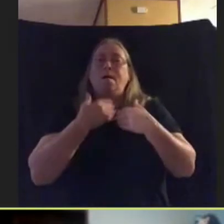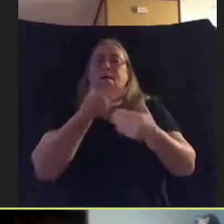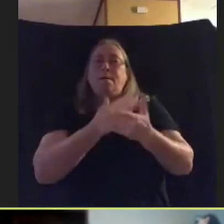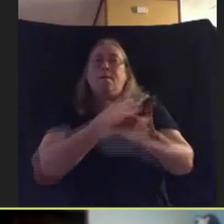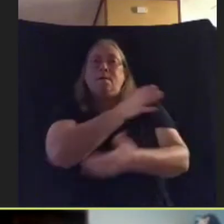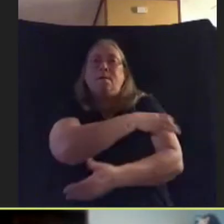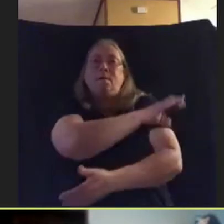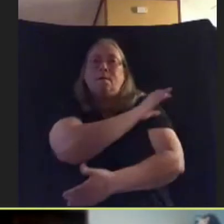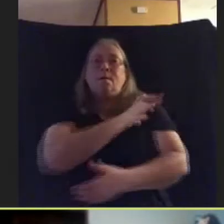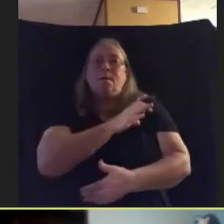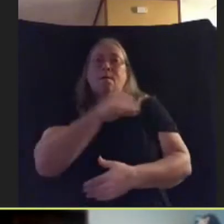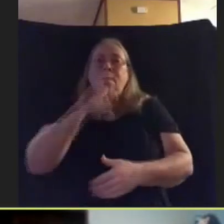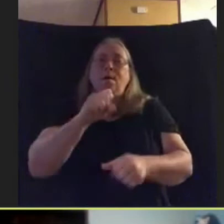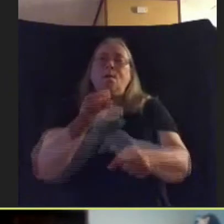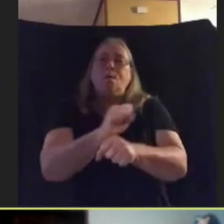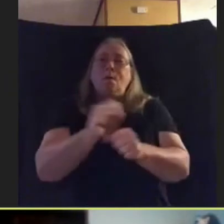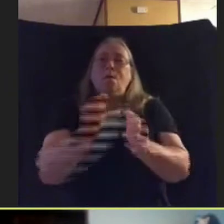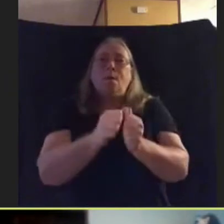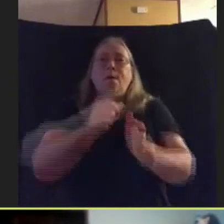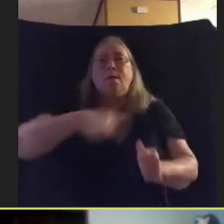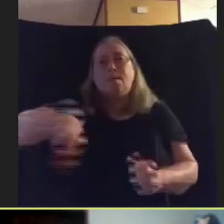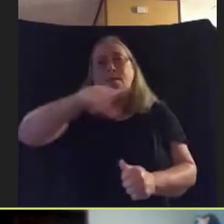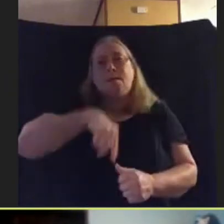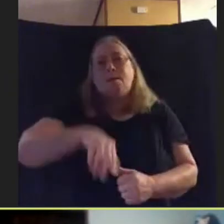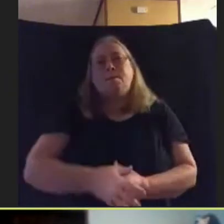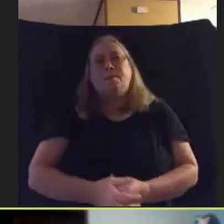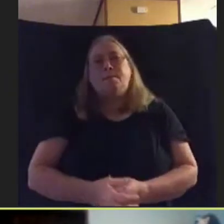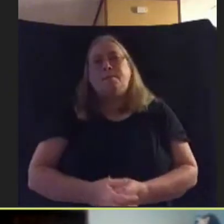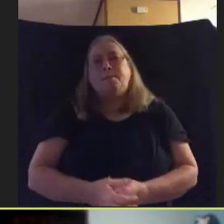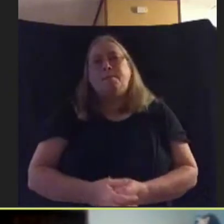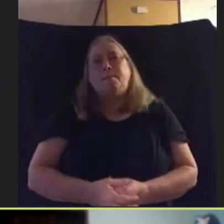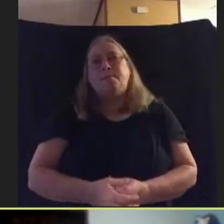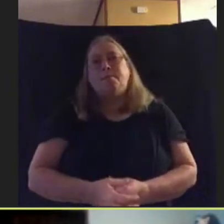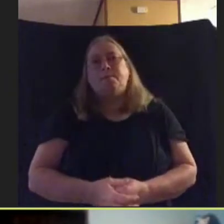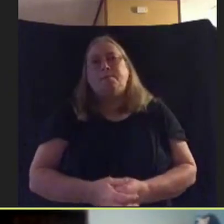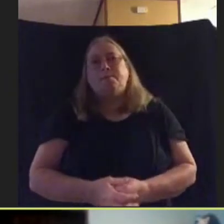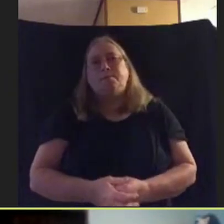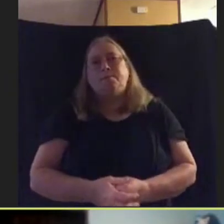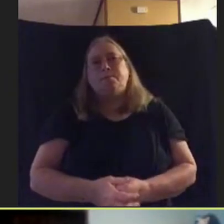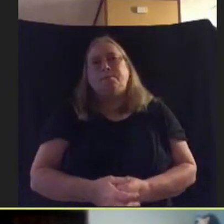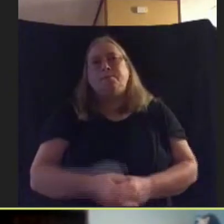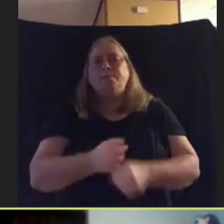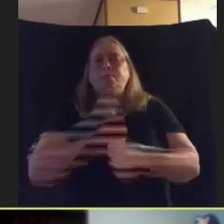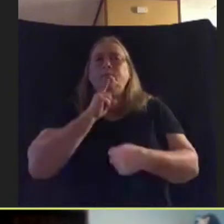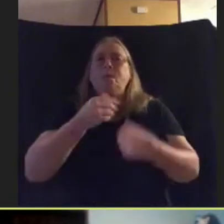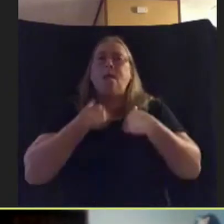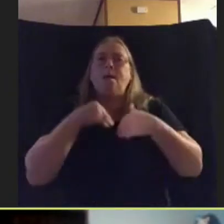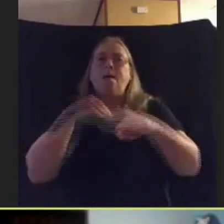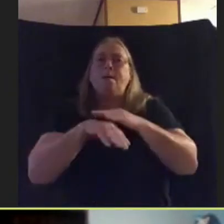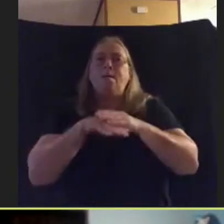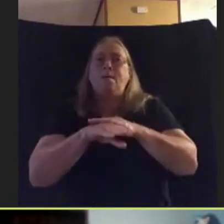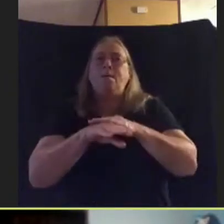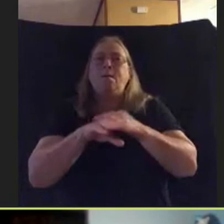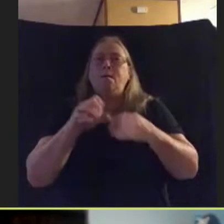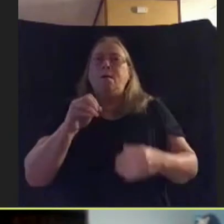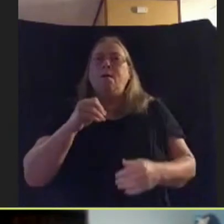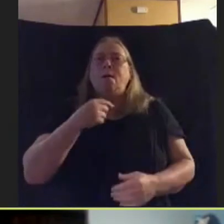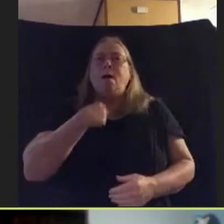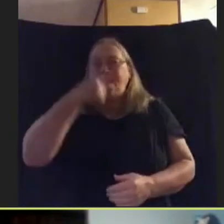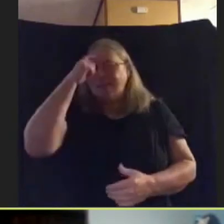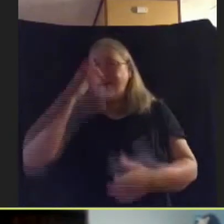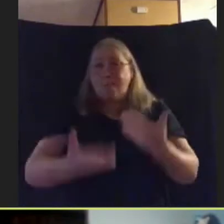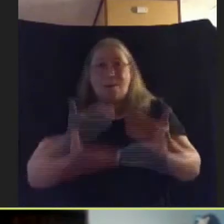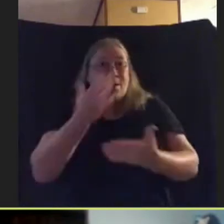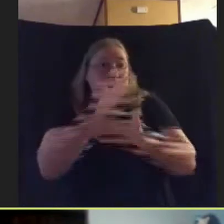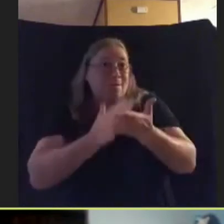continue to work with them to make sure that there's access for those. So I think it's going to be, in some cases, it